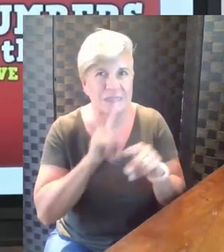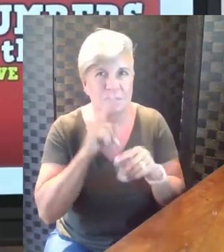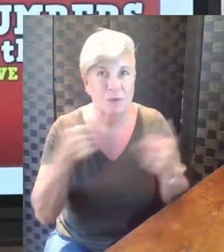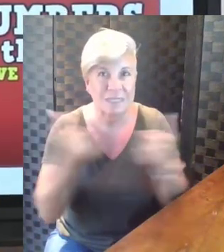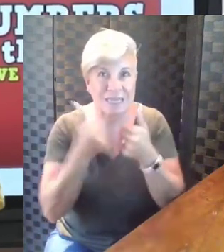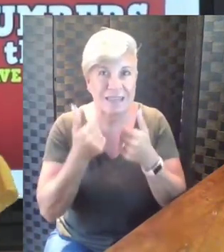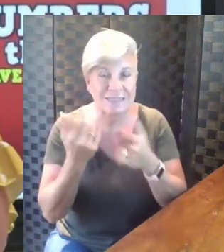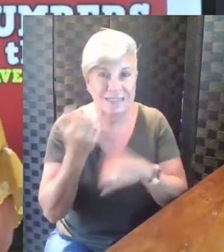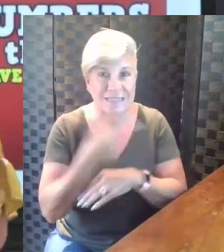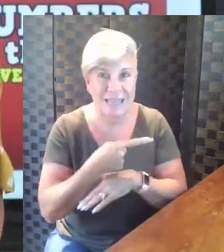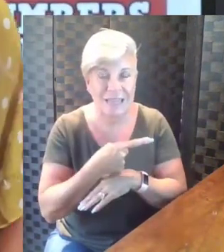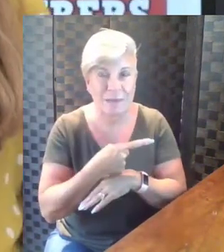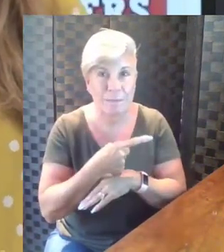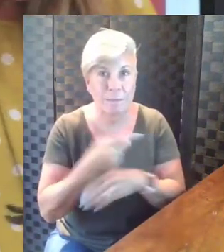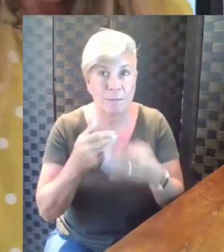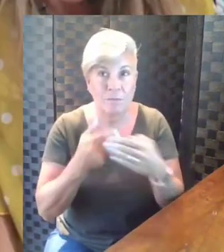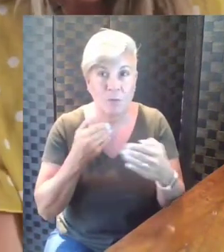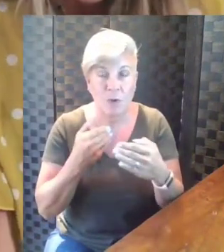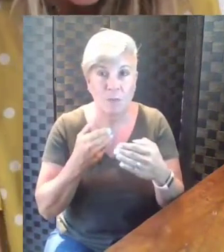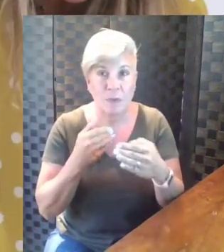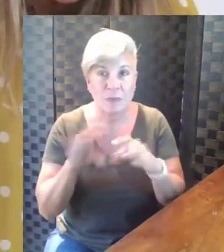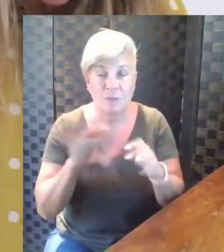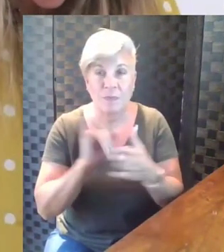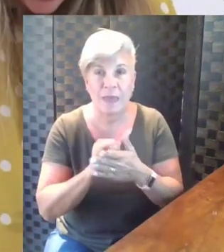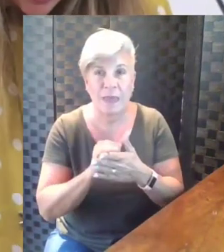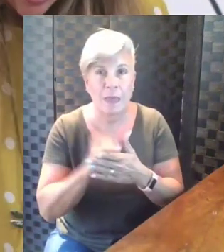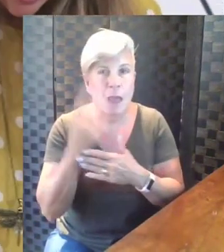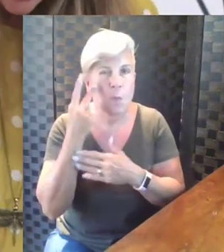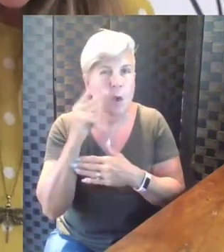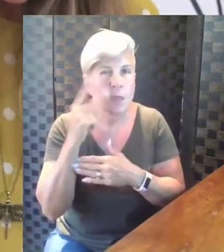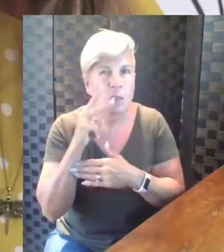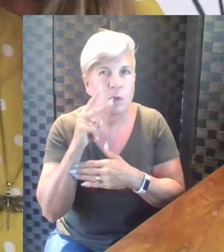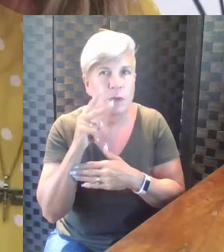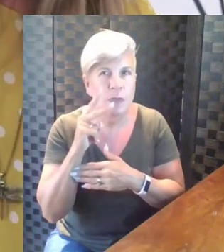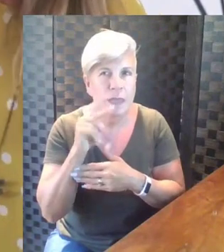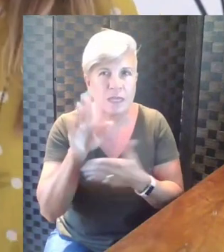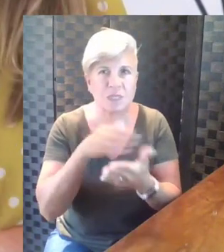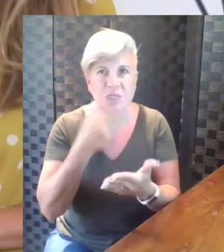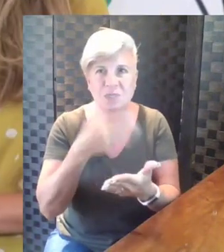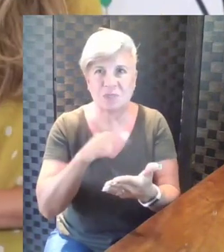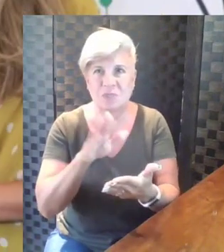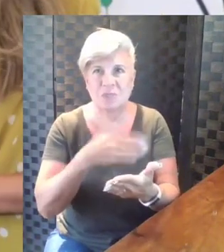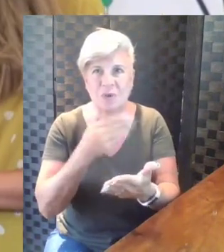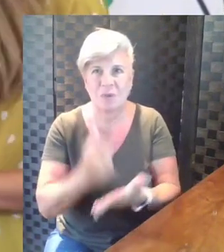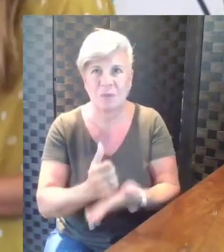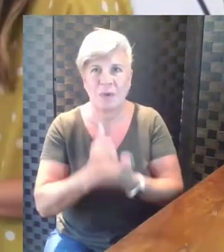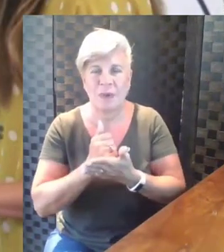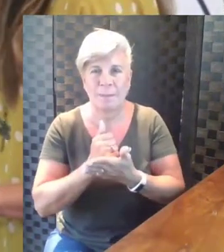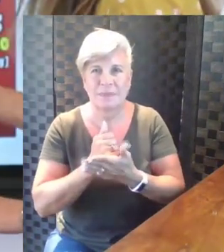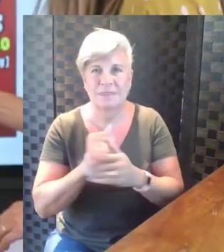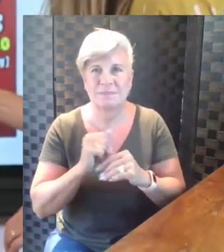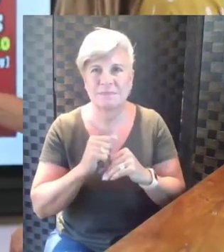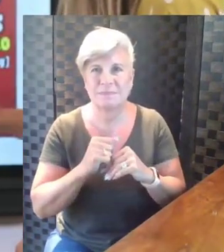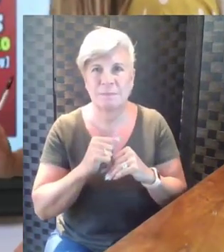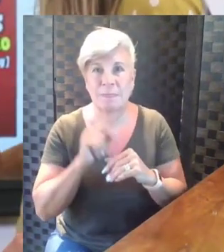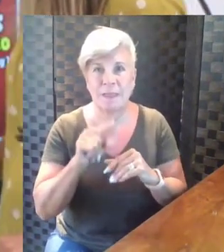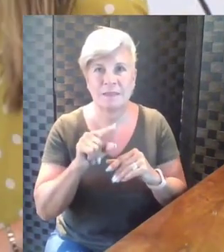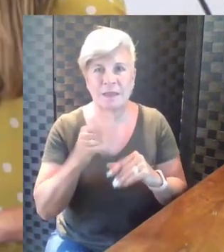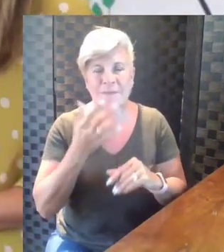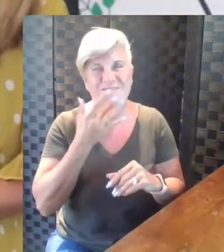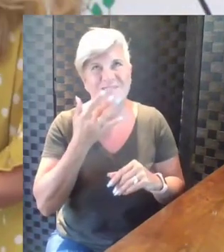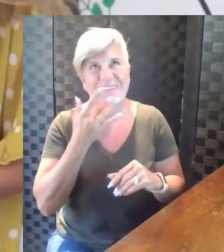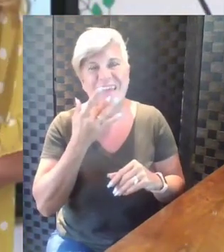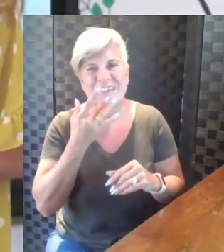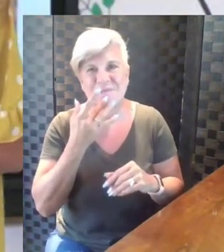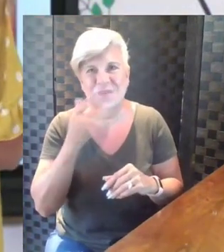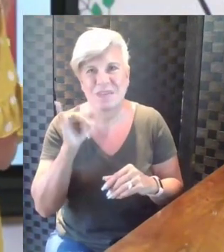be our challenge for the day. But before we get there, I want to take a look at a little song that's going to help us. This is one of my